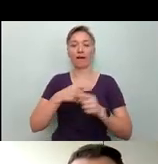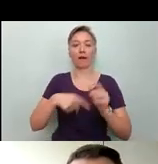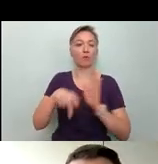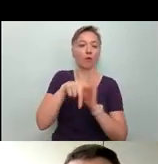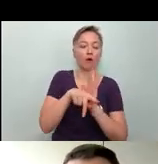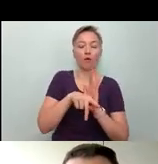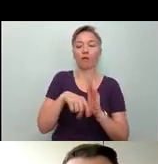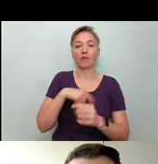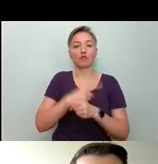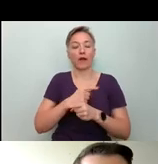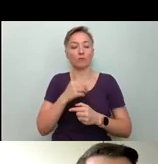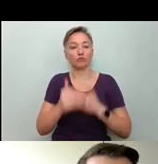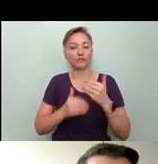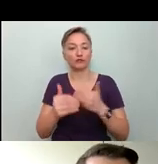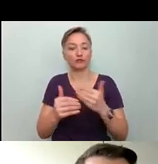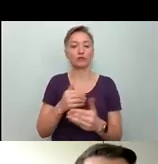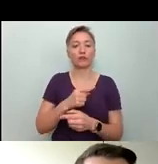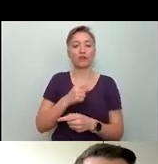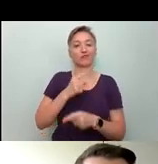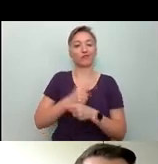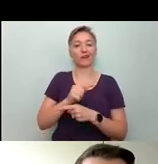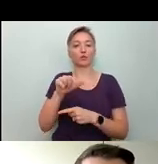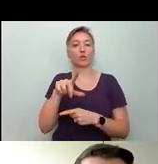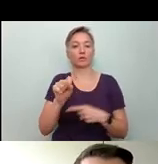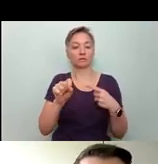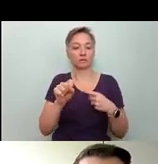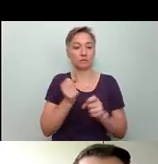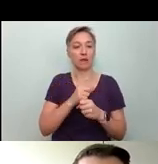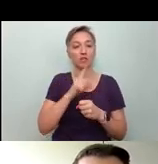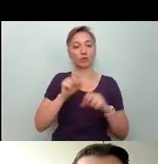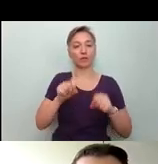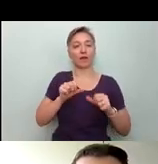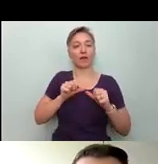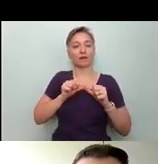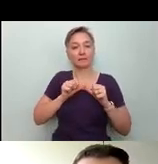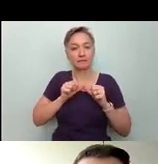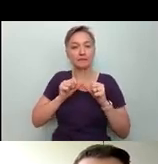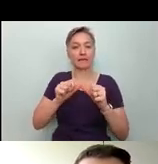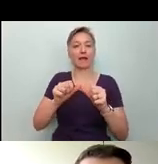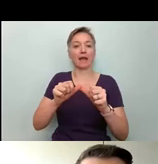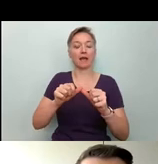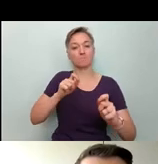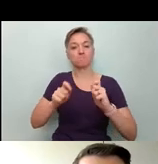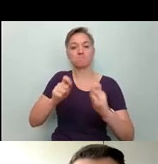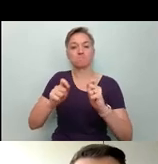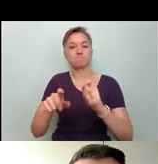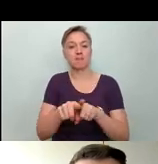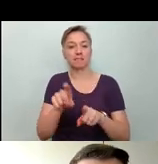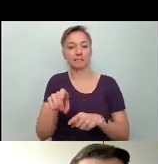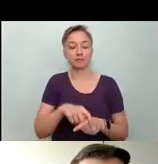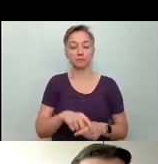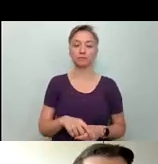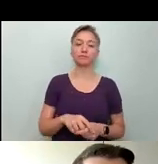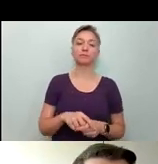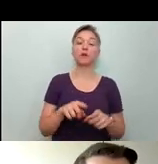right guiding tools to ensure that we can sustain this over time. We're also keenly focused